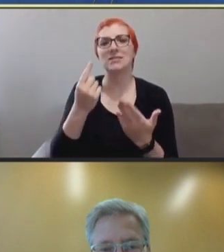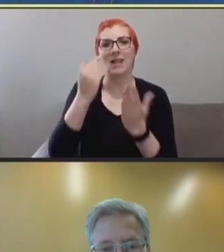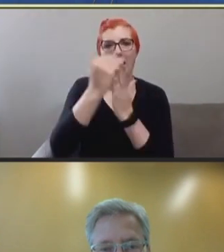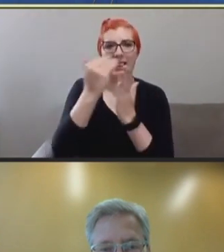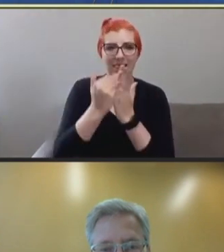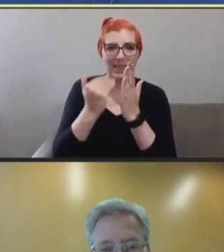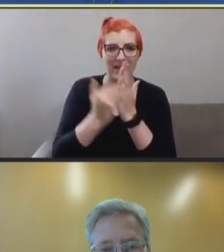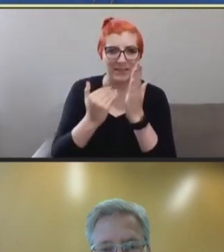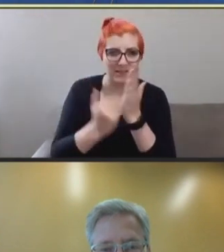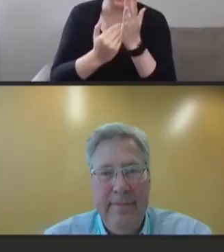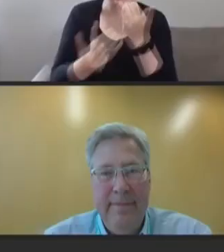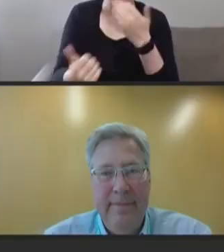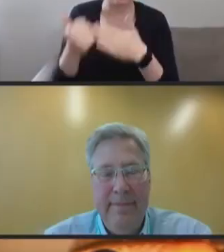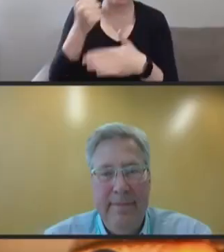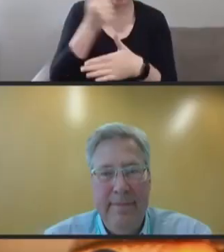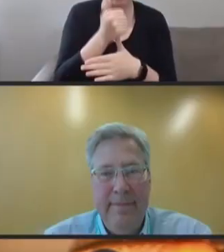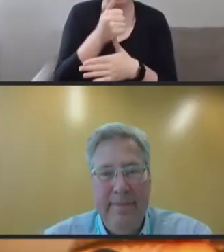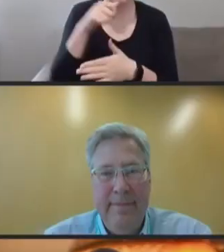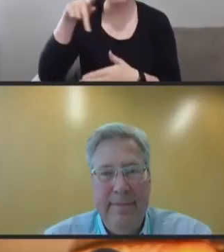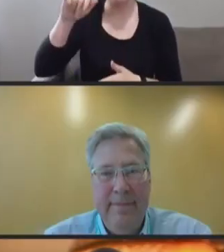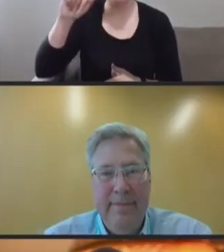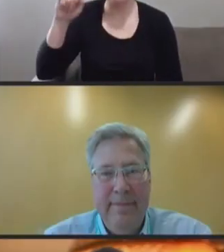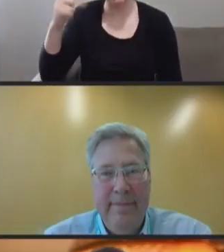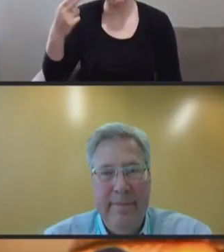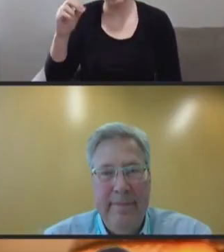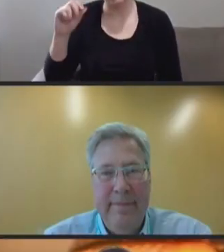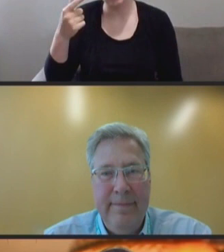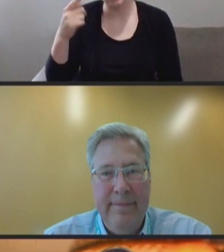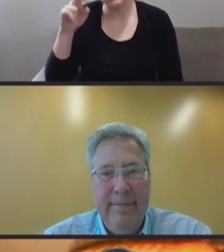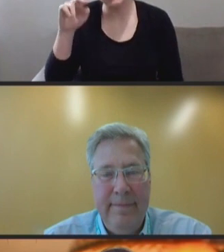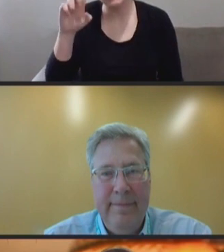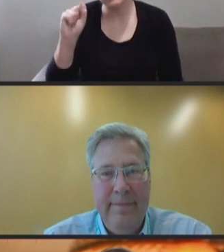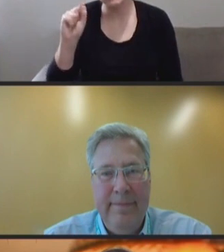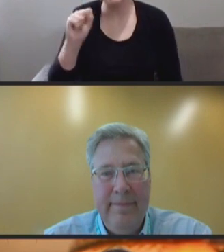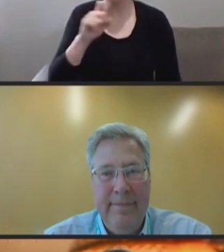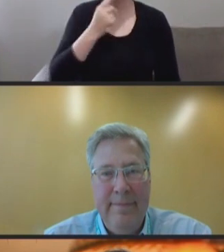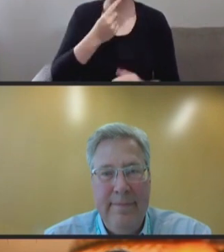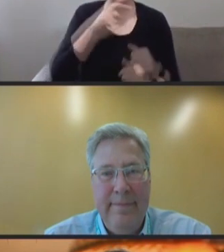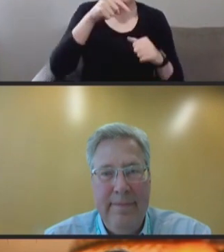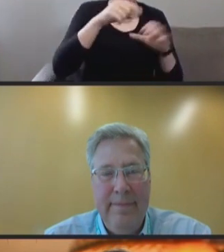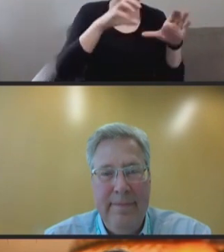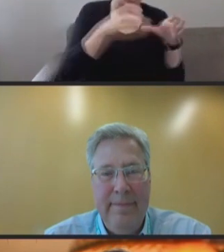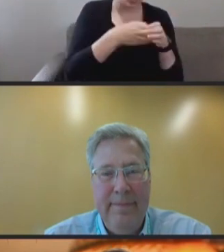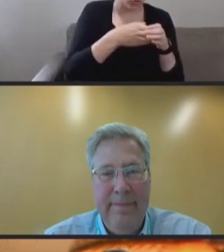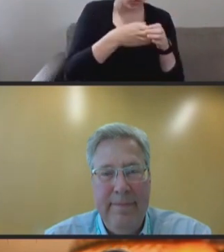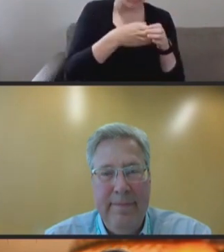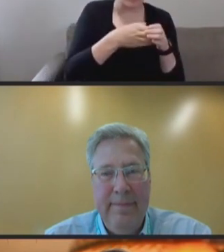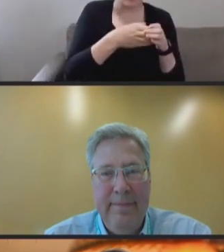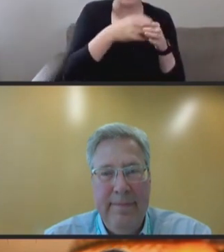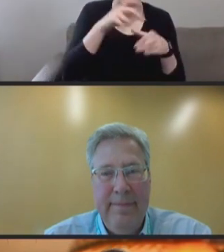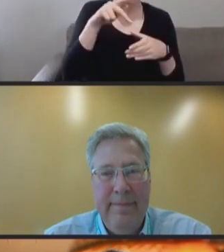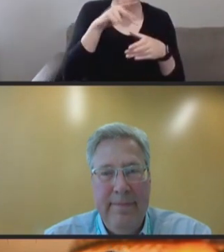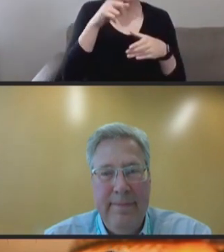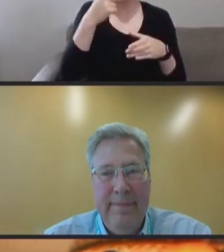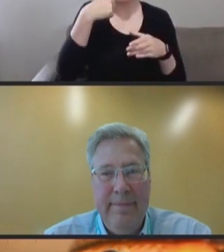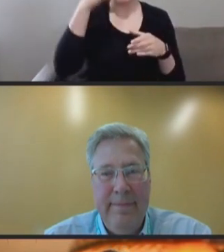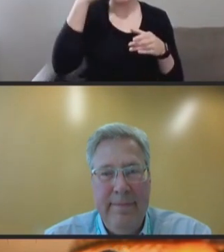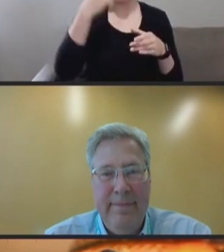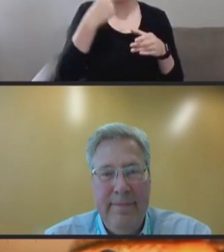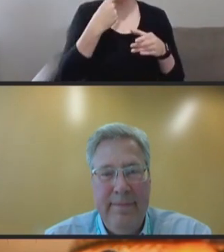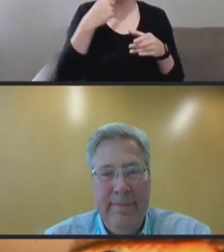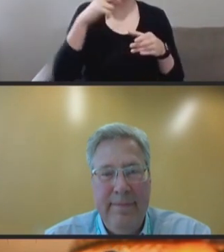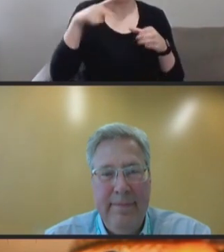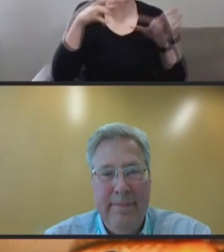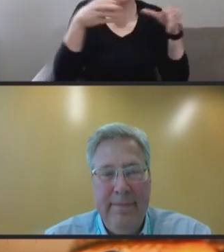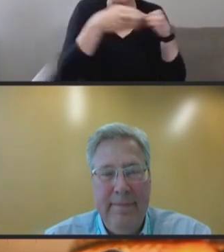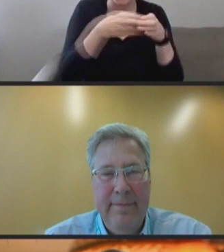the priority pathogens, but it says this group of pathogens, and I think you called it the pathogen clusters, this